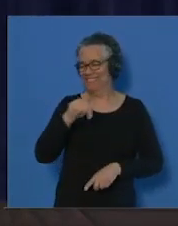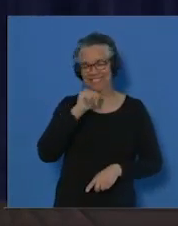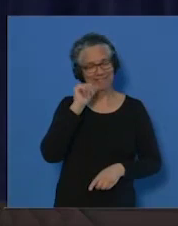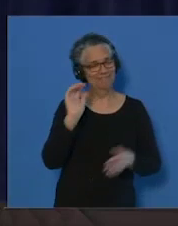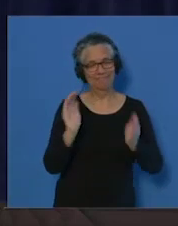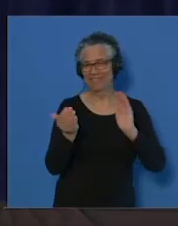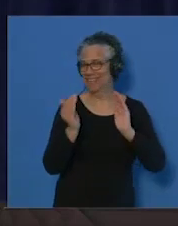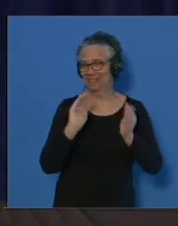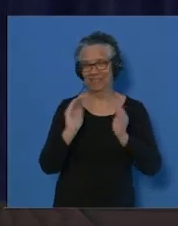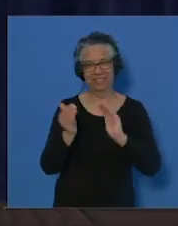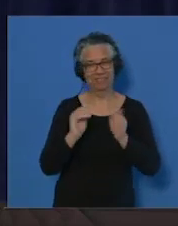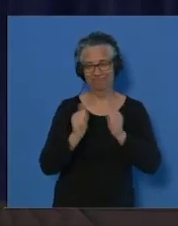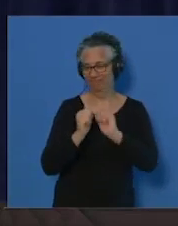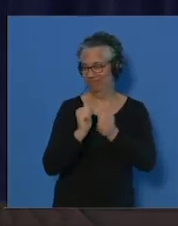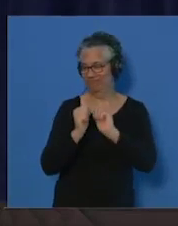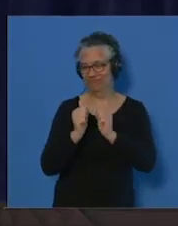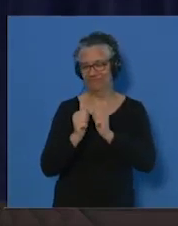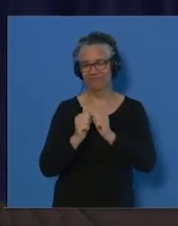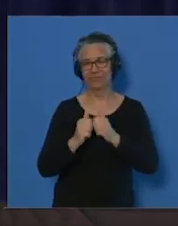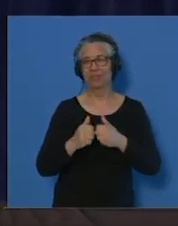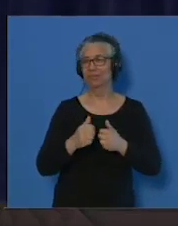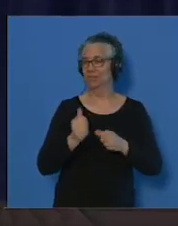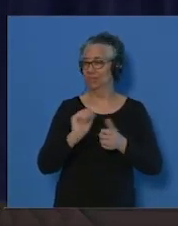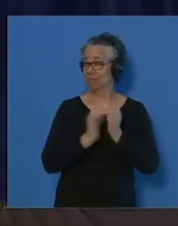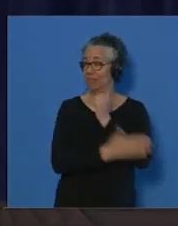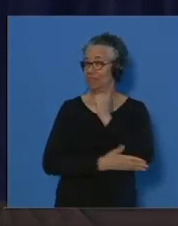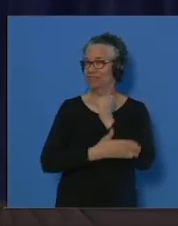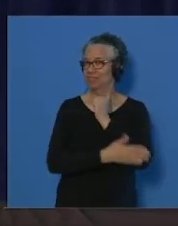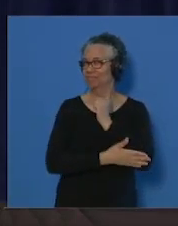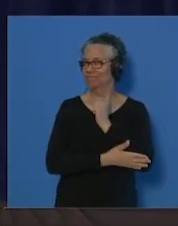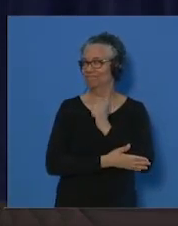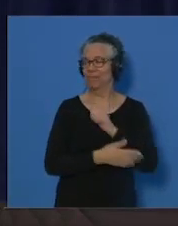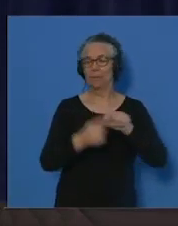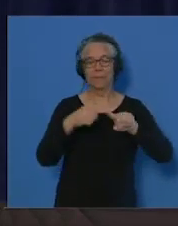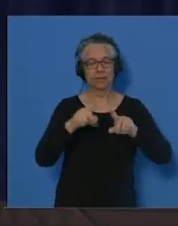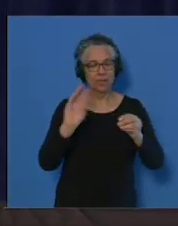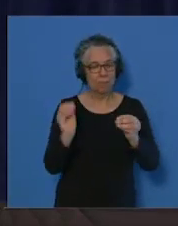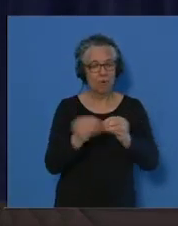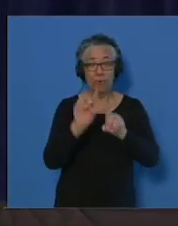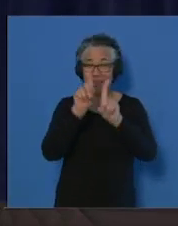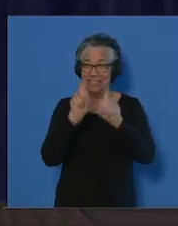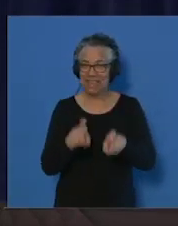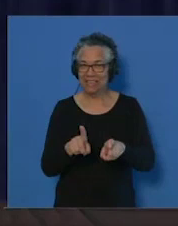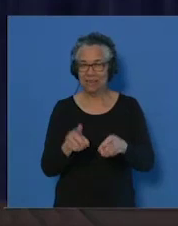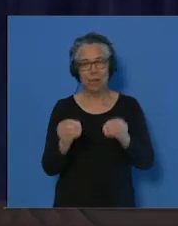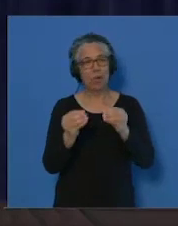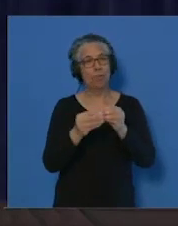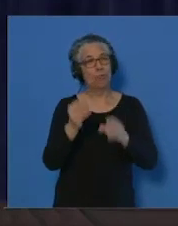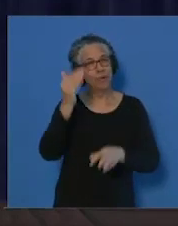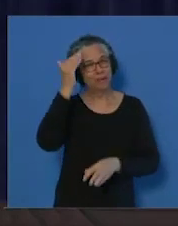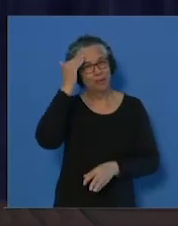competition between countries. But the more that we test, the more we know